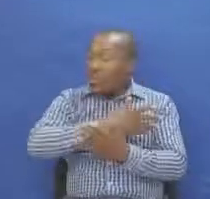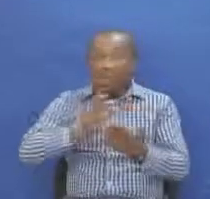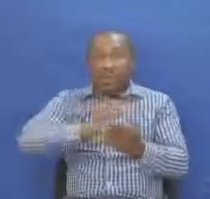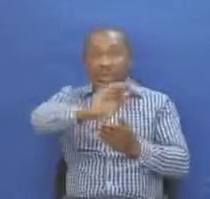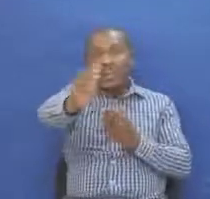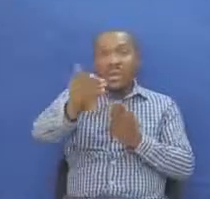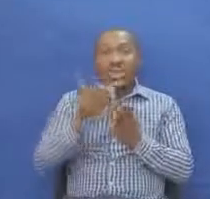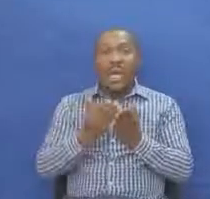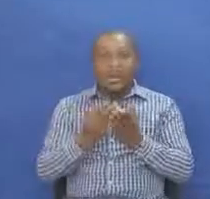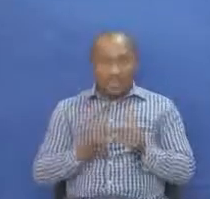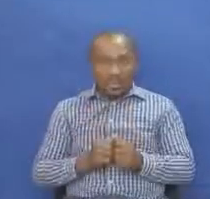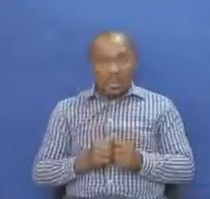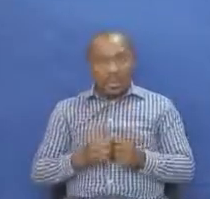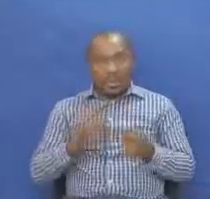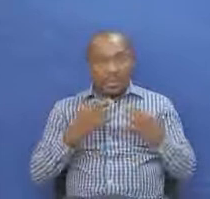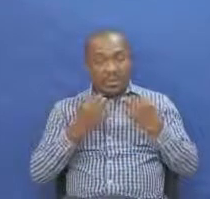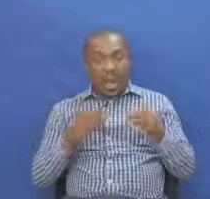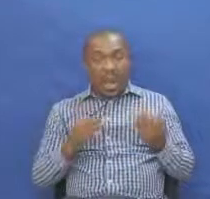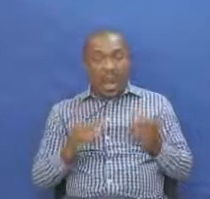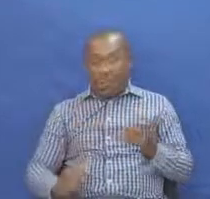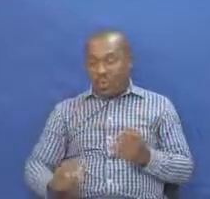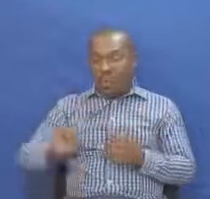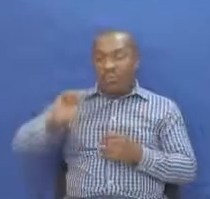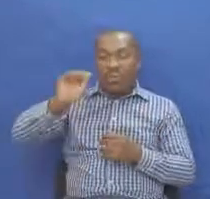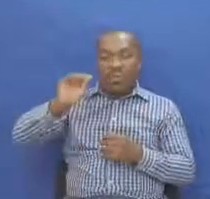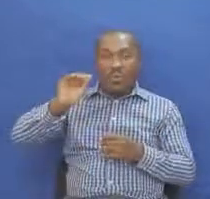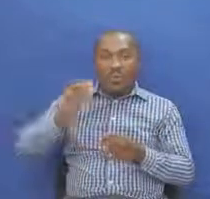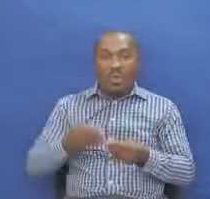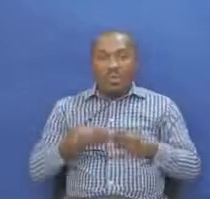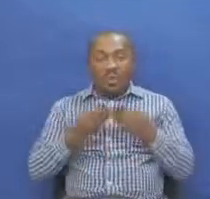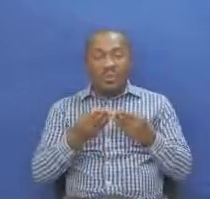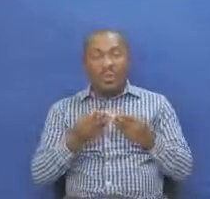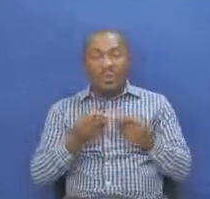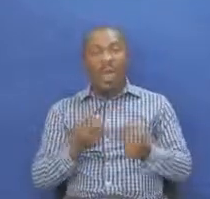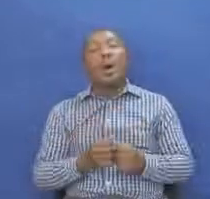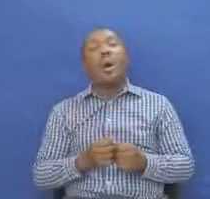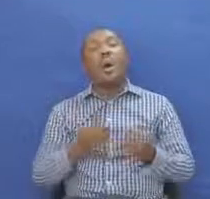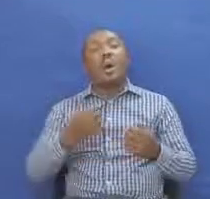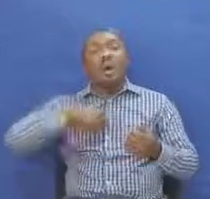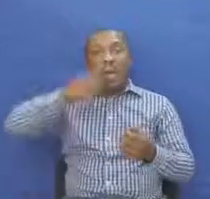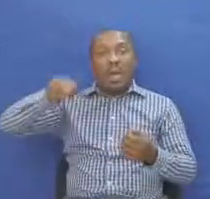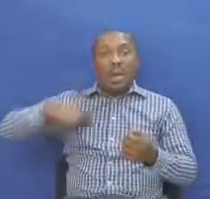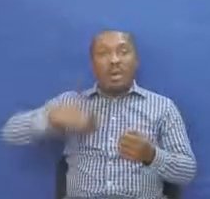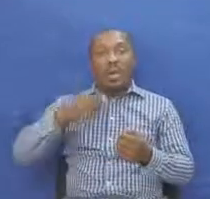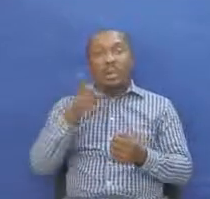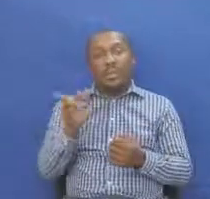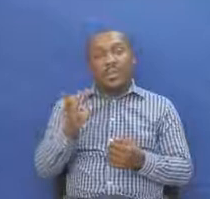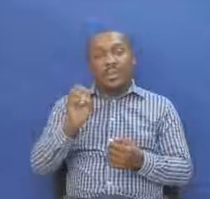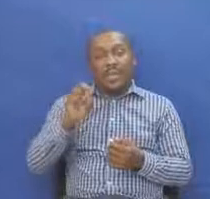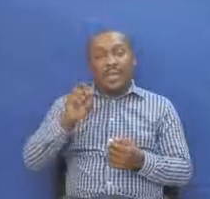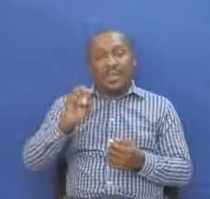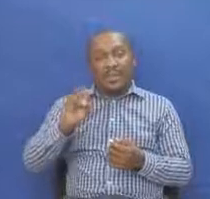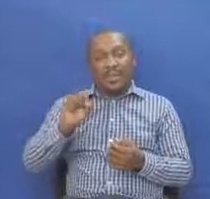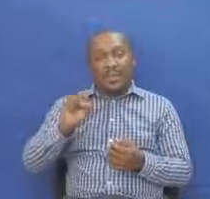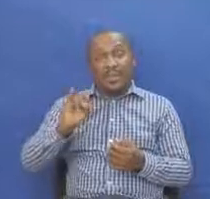how is growth being brought about? We all know that our nature or our genesis is